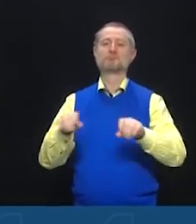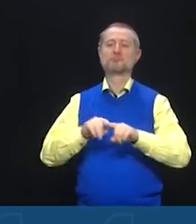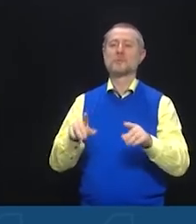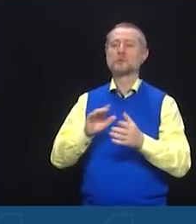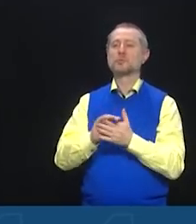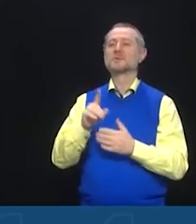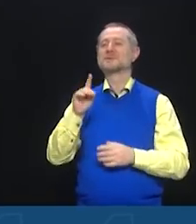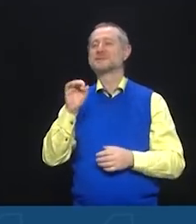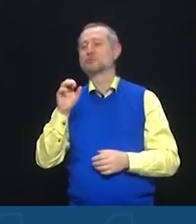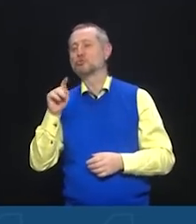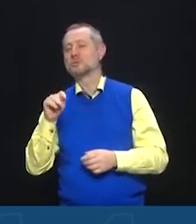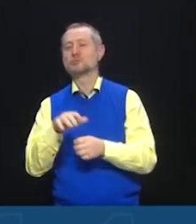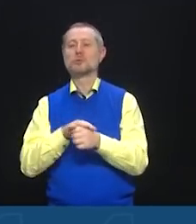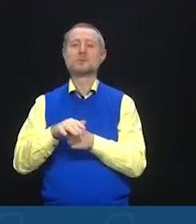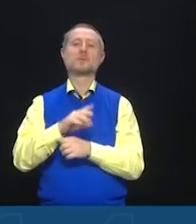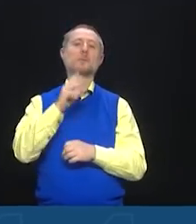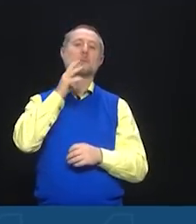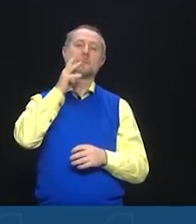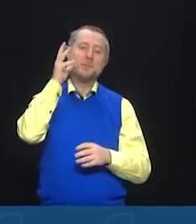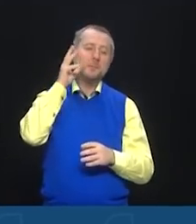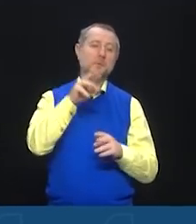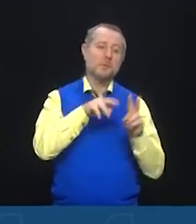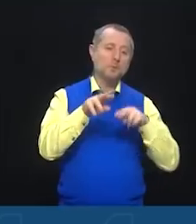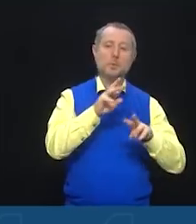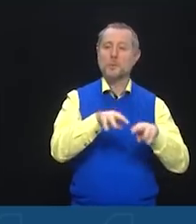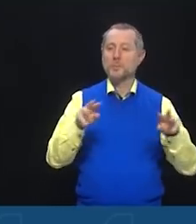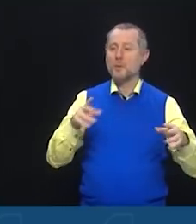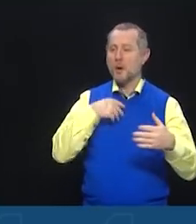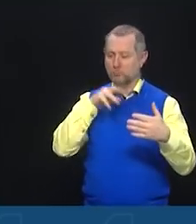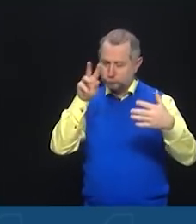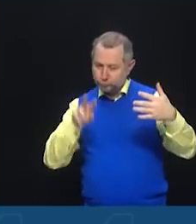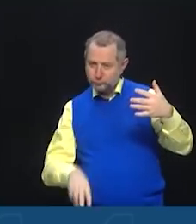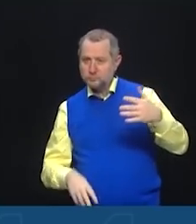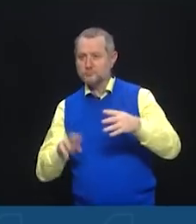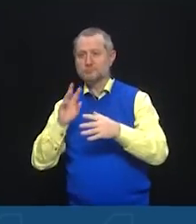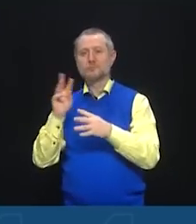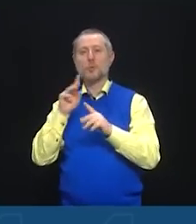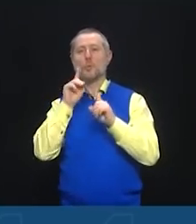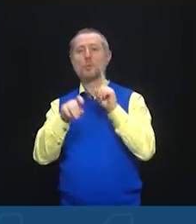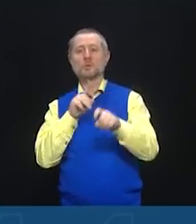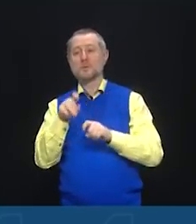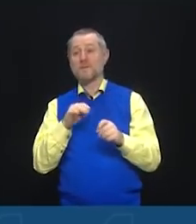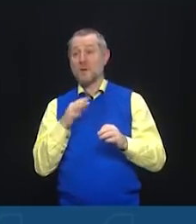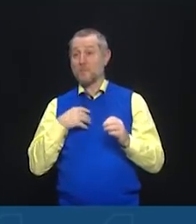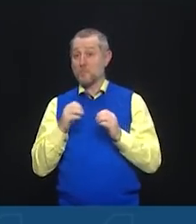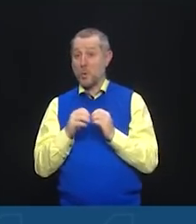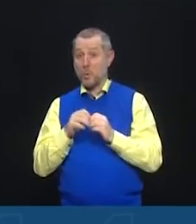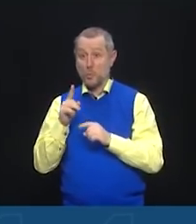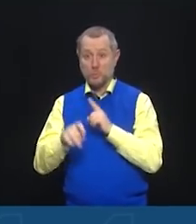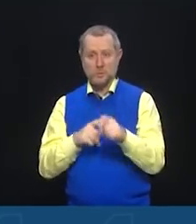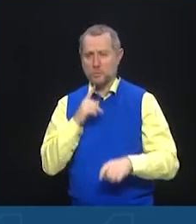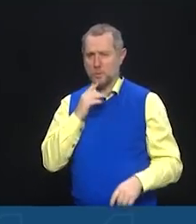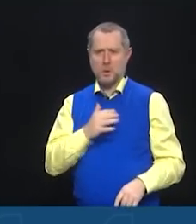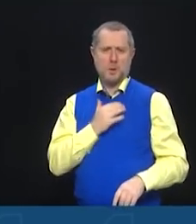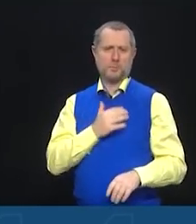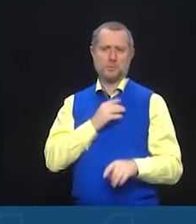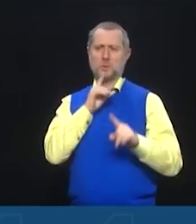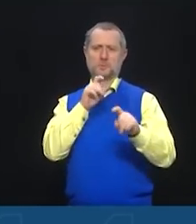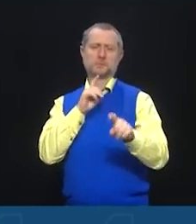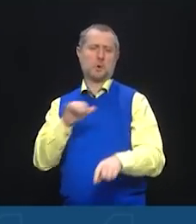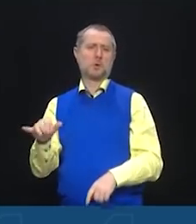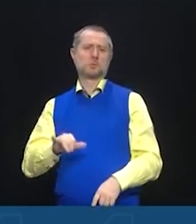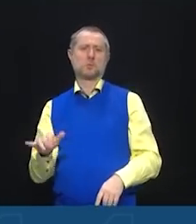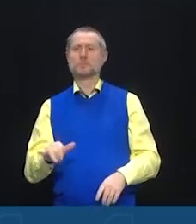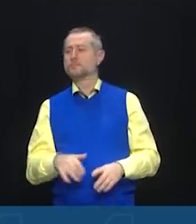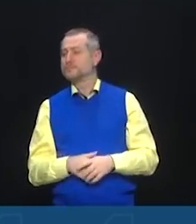on websites all the anticipated answers to questions they may have, and if there's more questions that we didn't have, we'll be happy to answer those as well. So we wanted